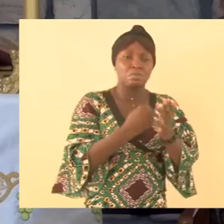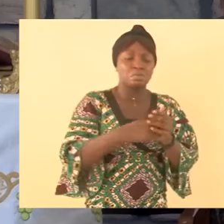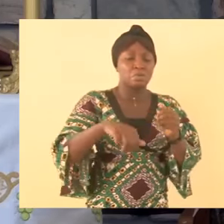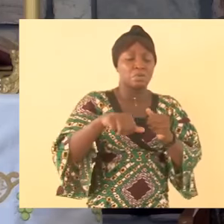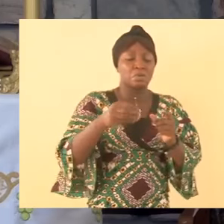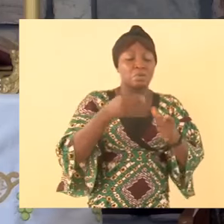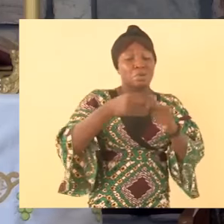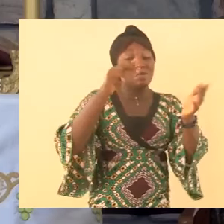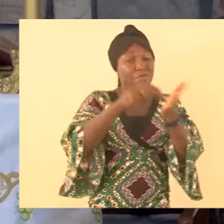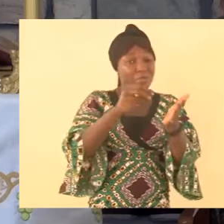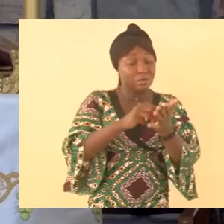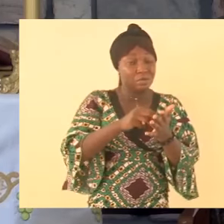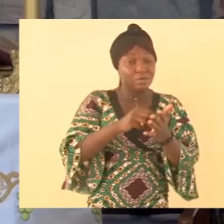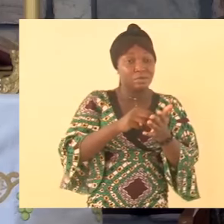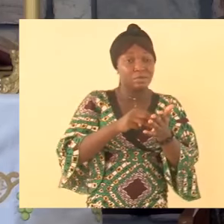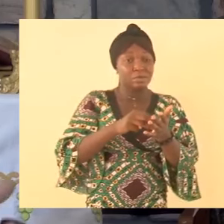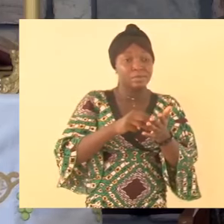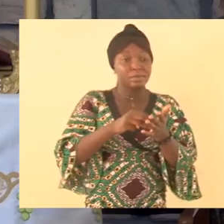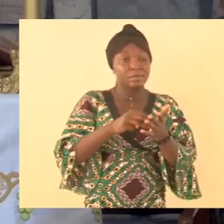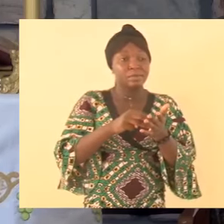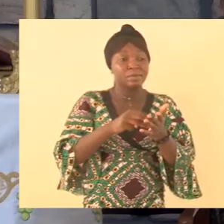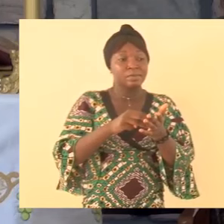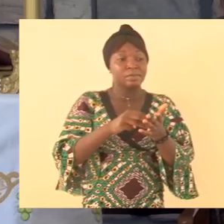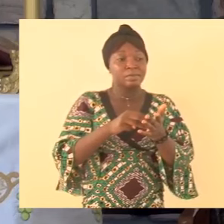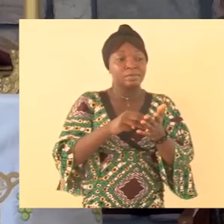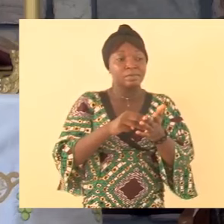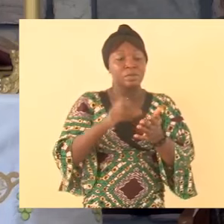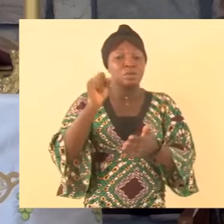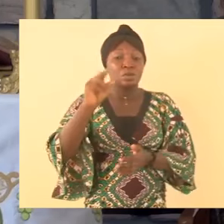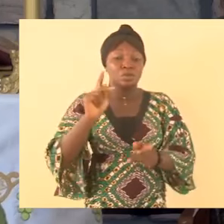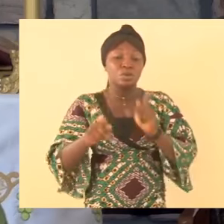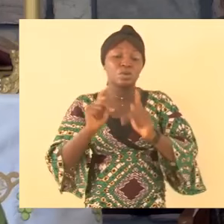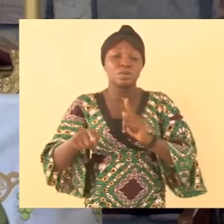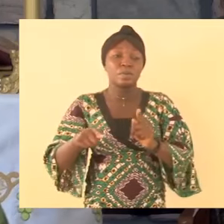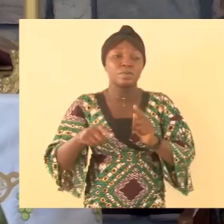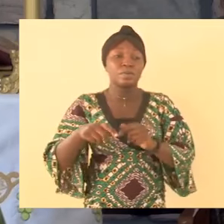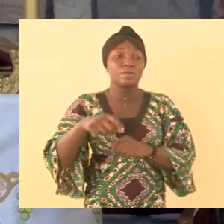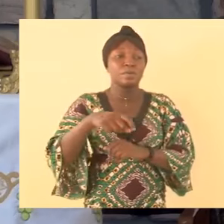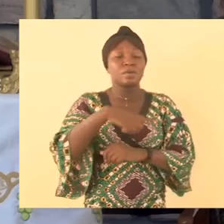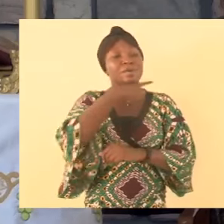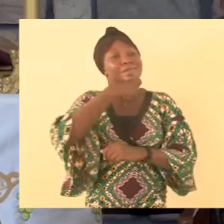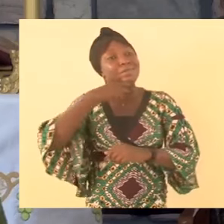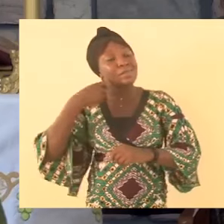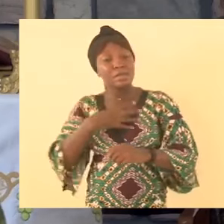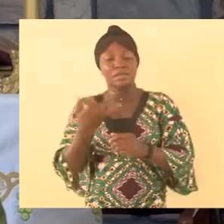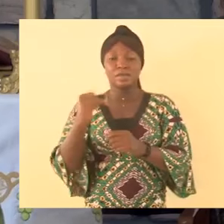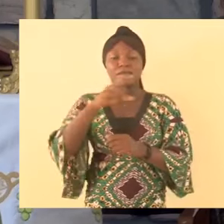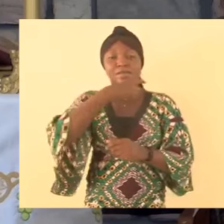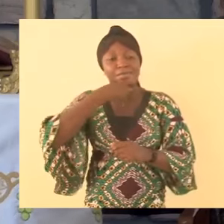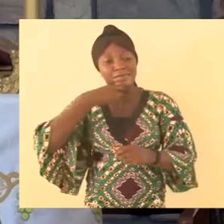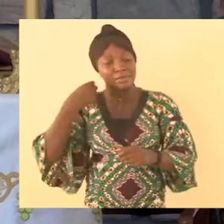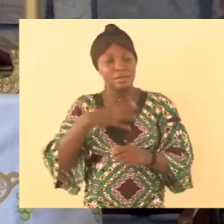stealing? No amount of billions. So people steal, and they